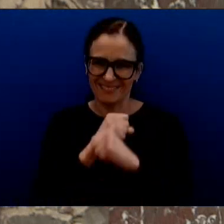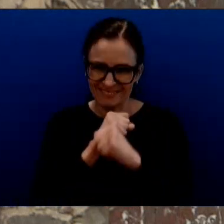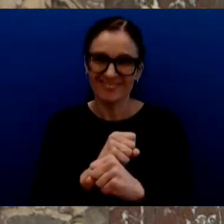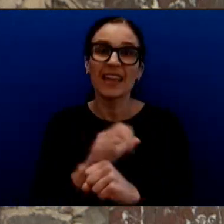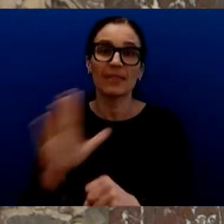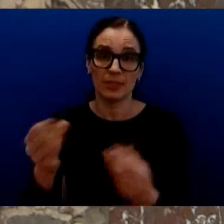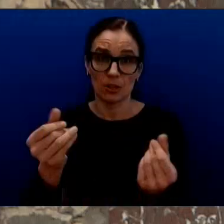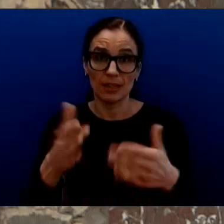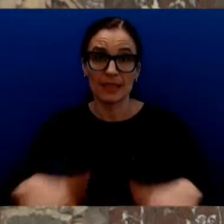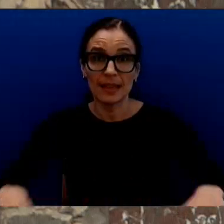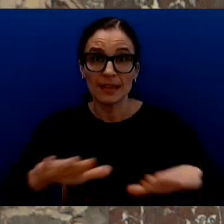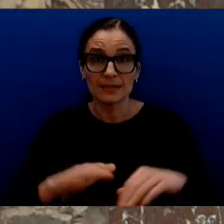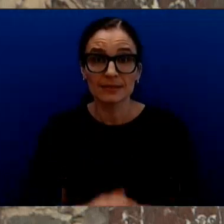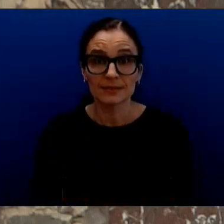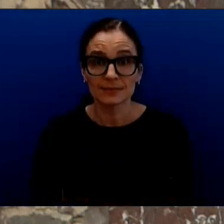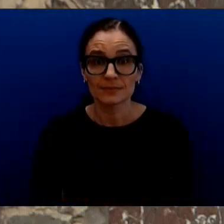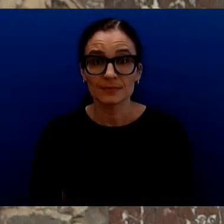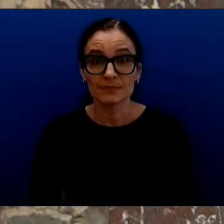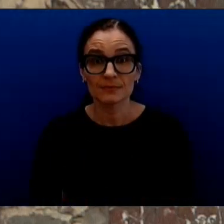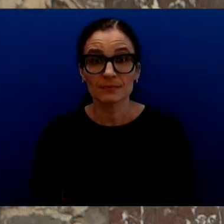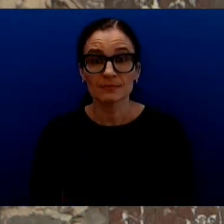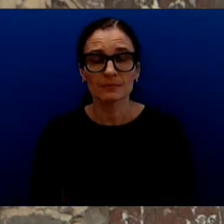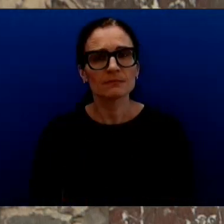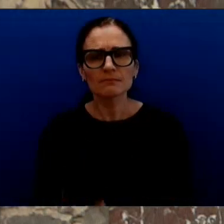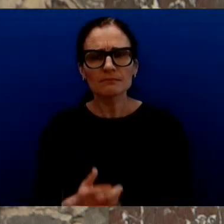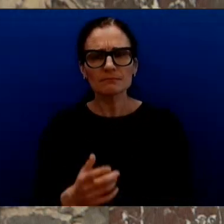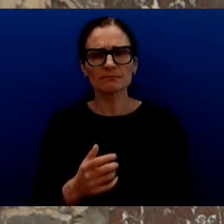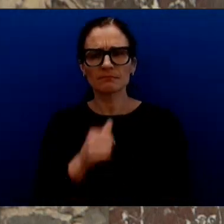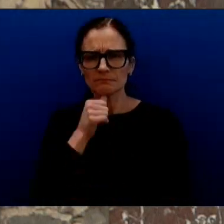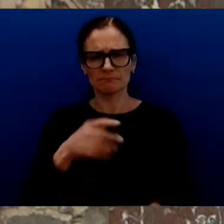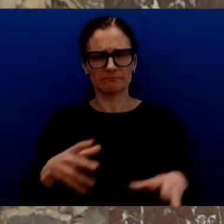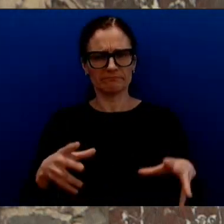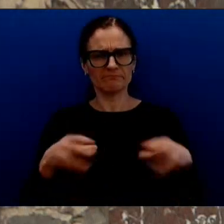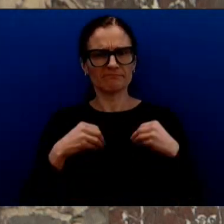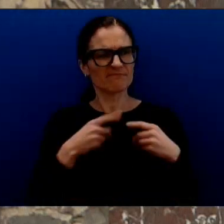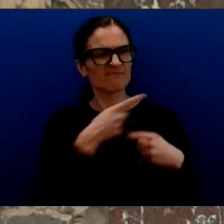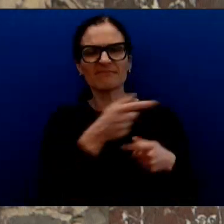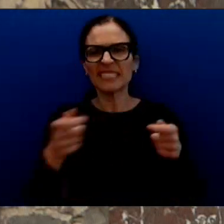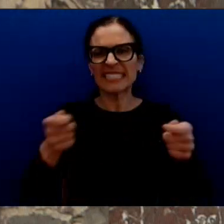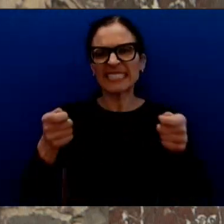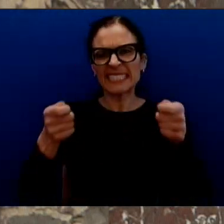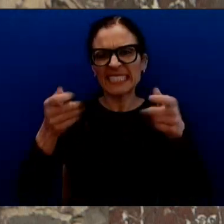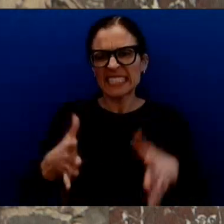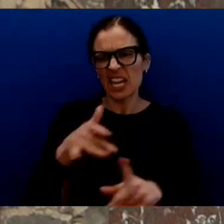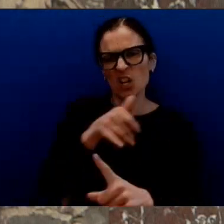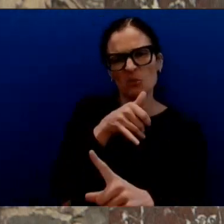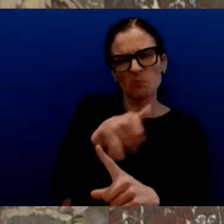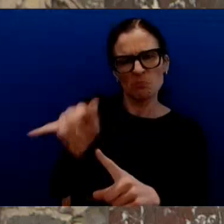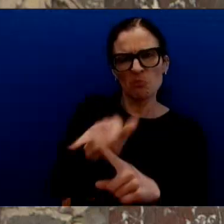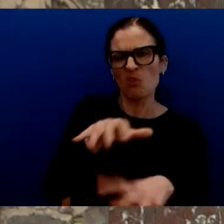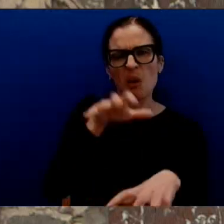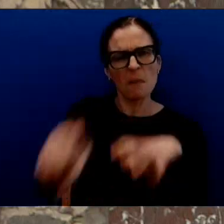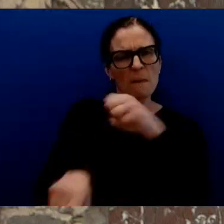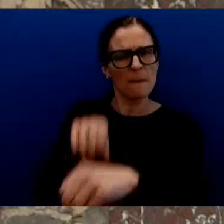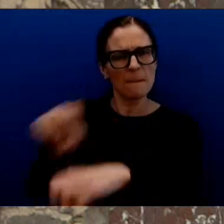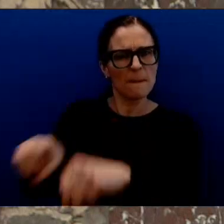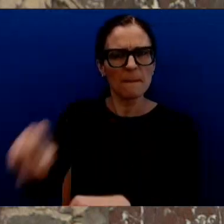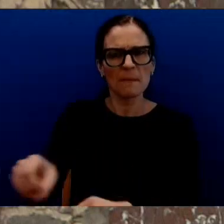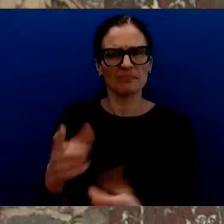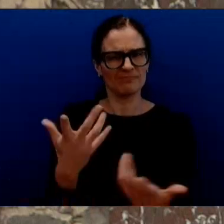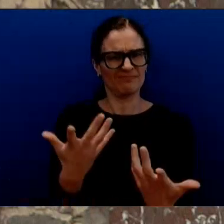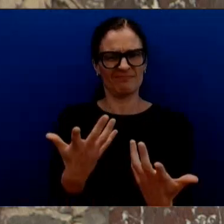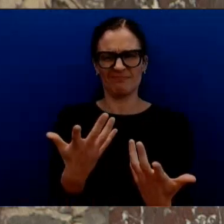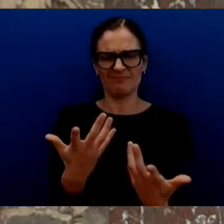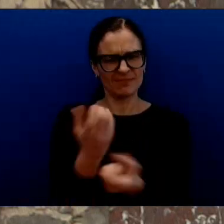bully and attack peaceful neighbors. The free democratic world must uphold Ukraine's independence, their